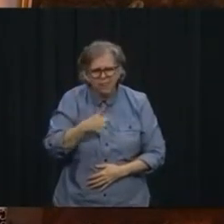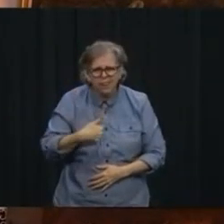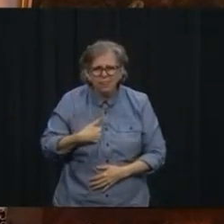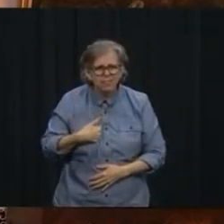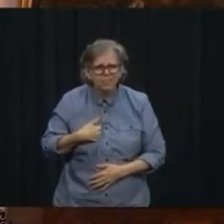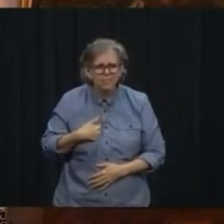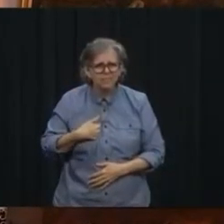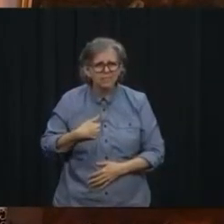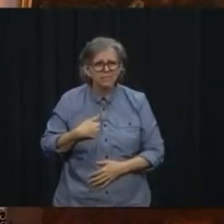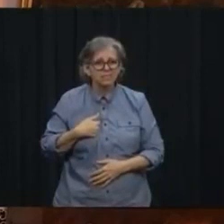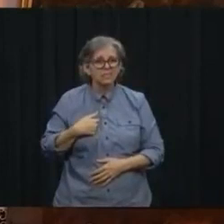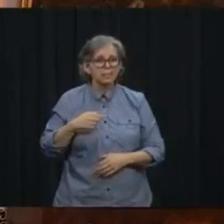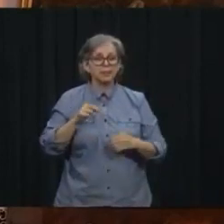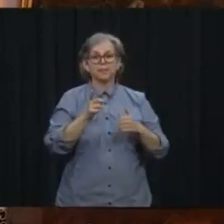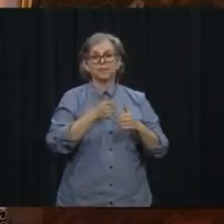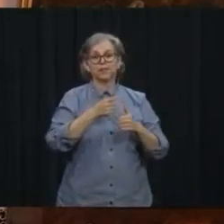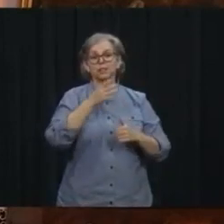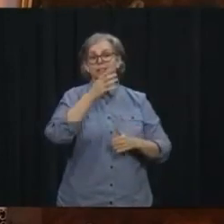You've heard me